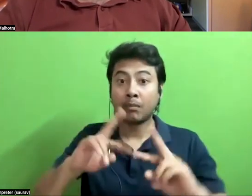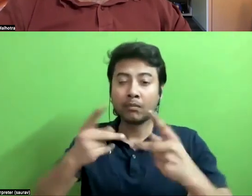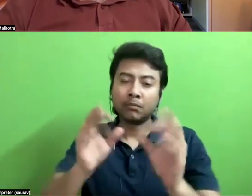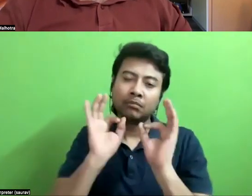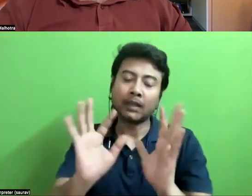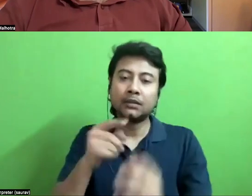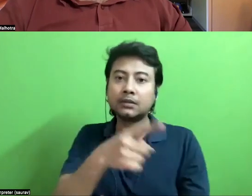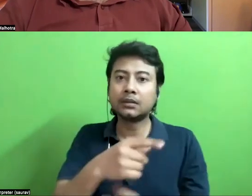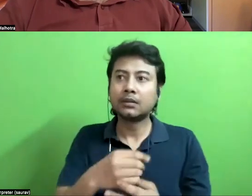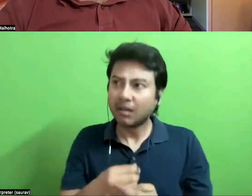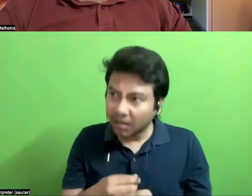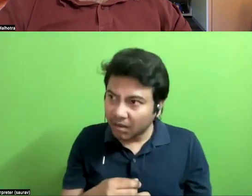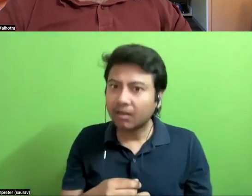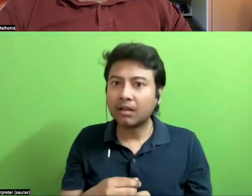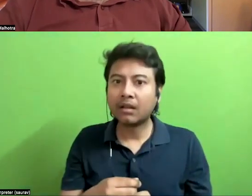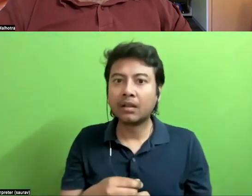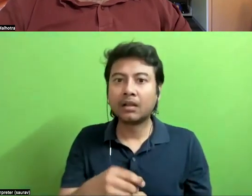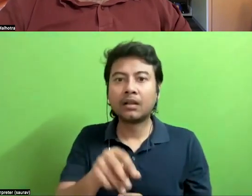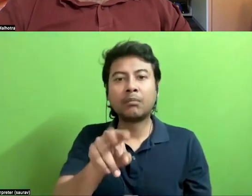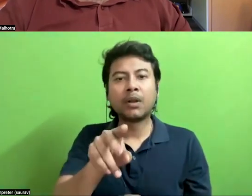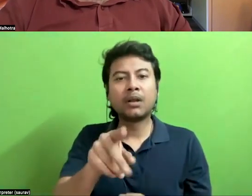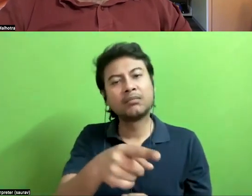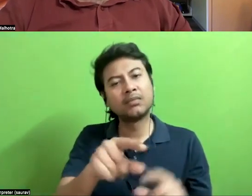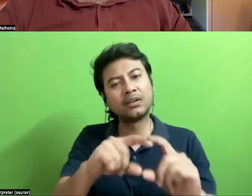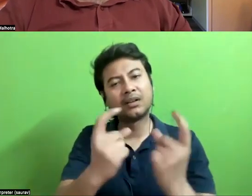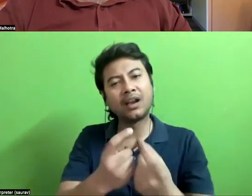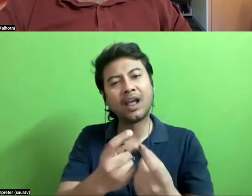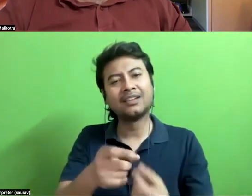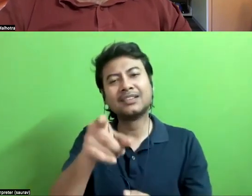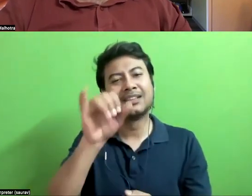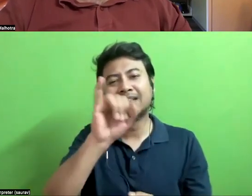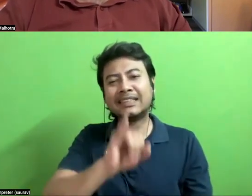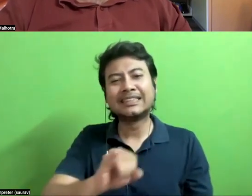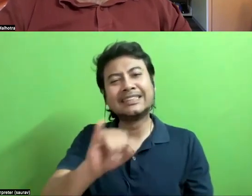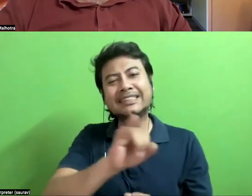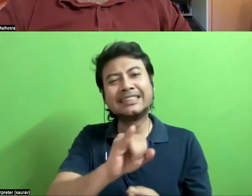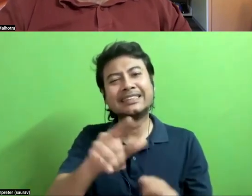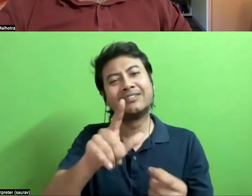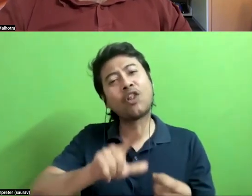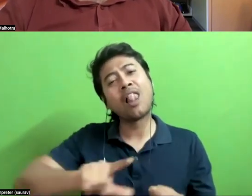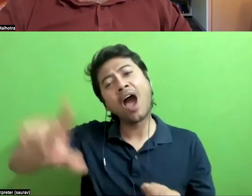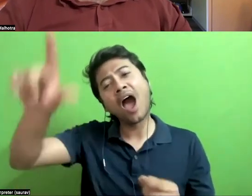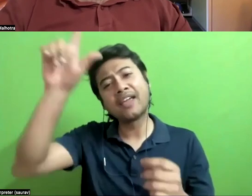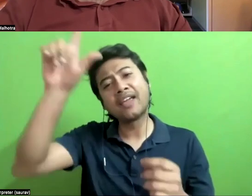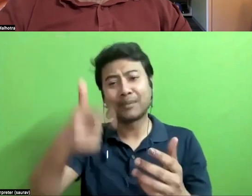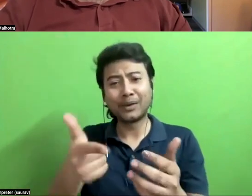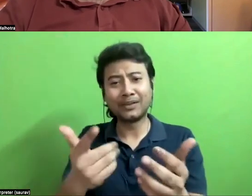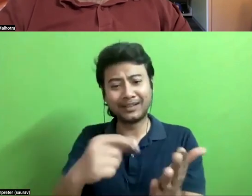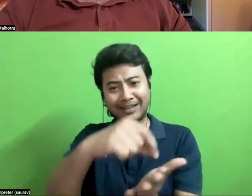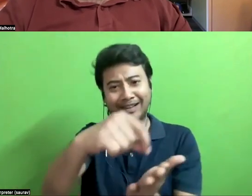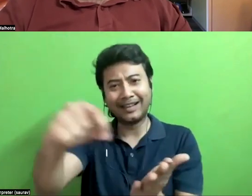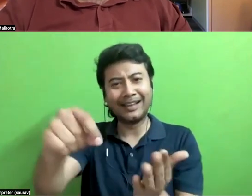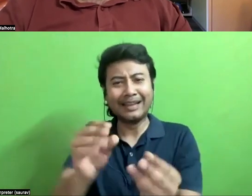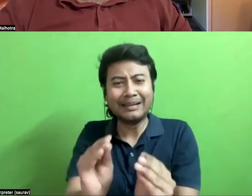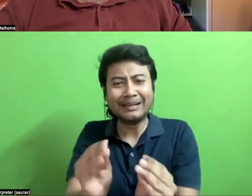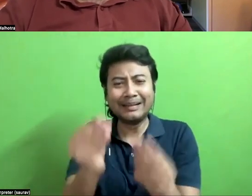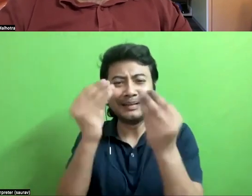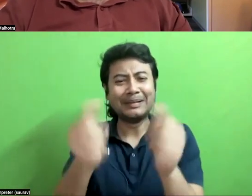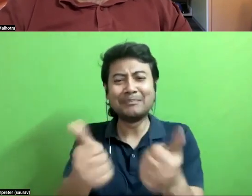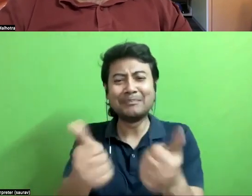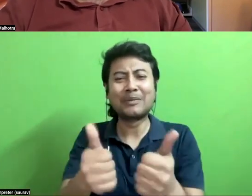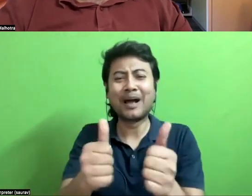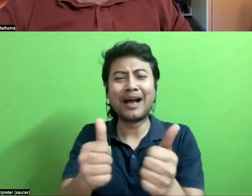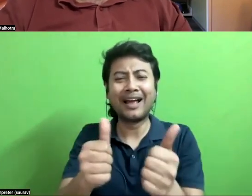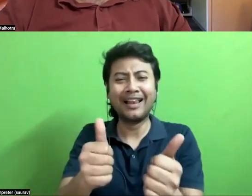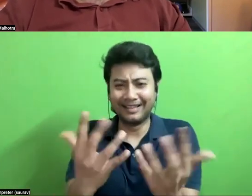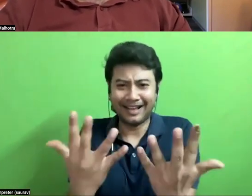handwriting, it might be a good idea that Nipun stays in this class for the rest of his life because his handwriting is not going to improve. So you either promote him based on his intellect or you just tell